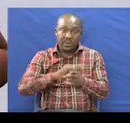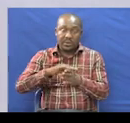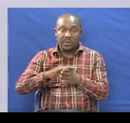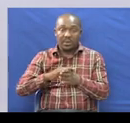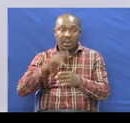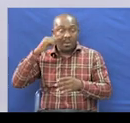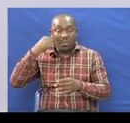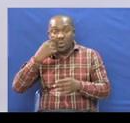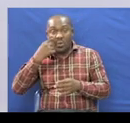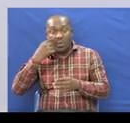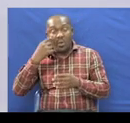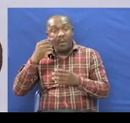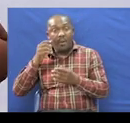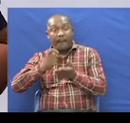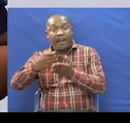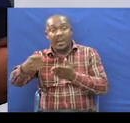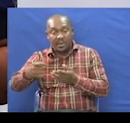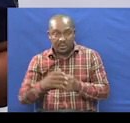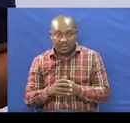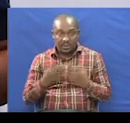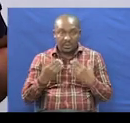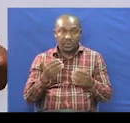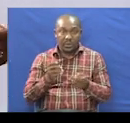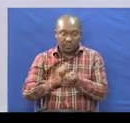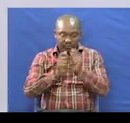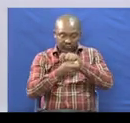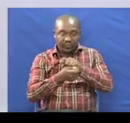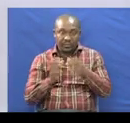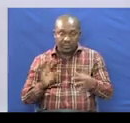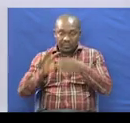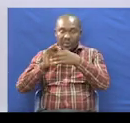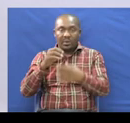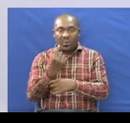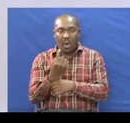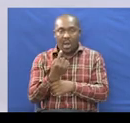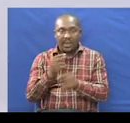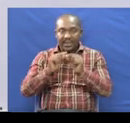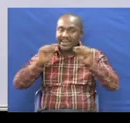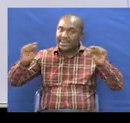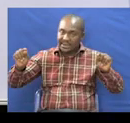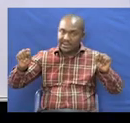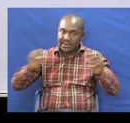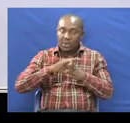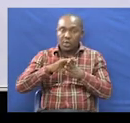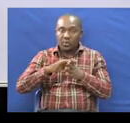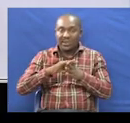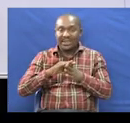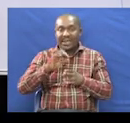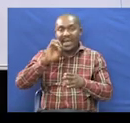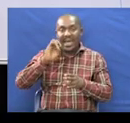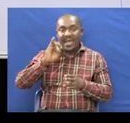can be linked together by using either or. See here our sentence.